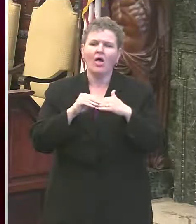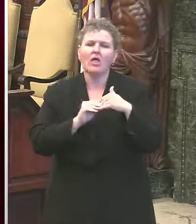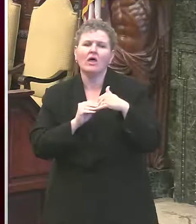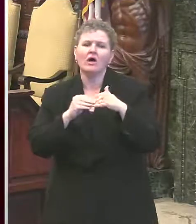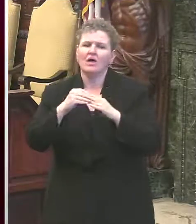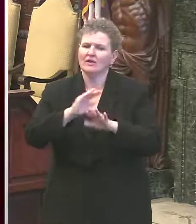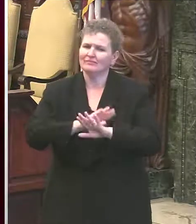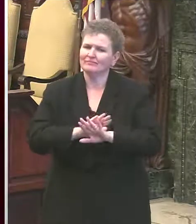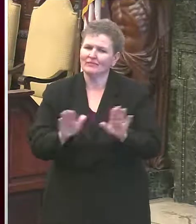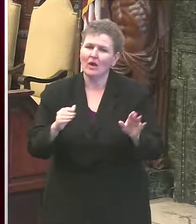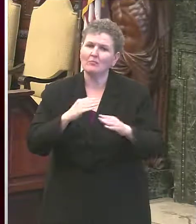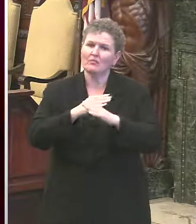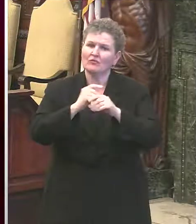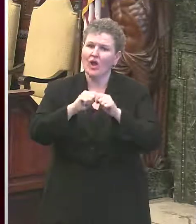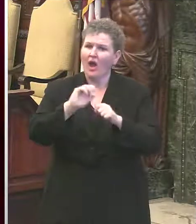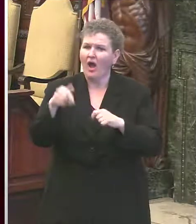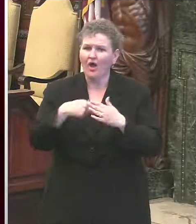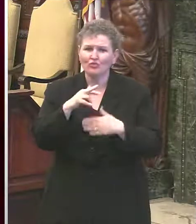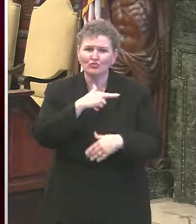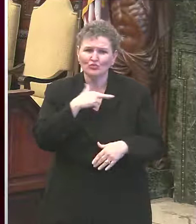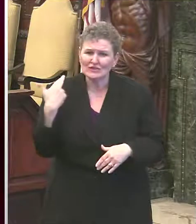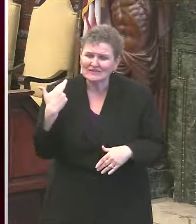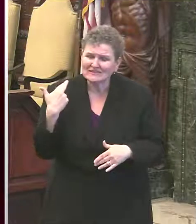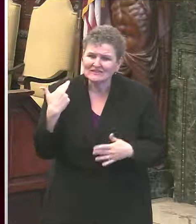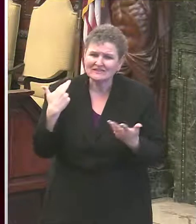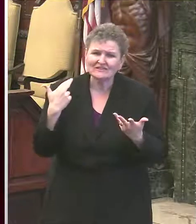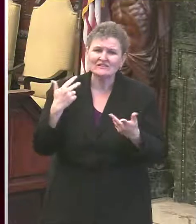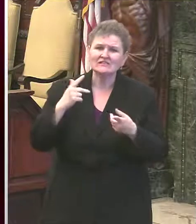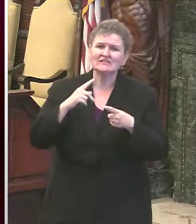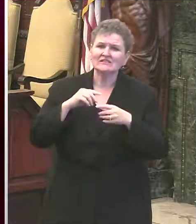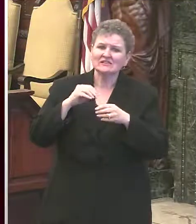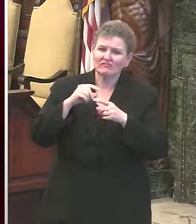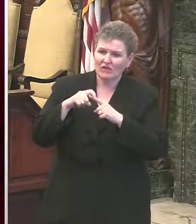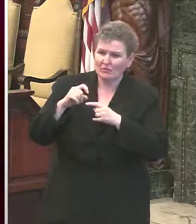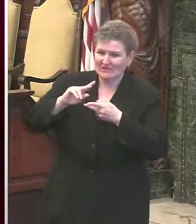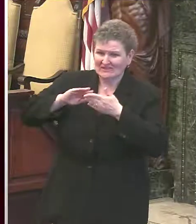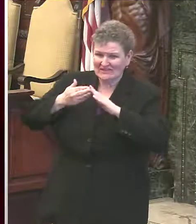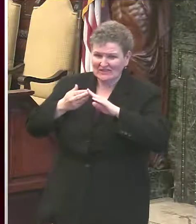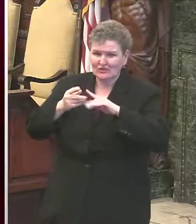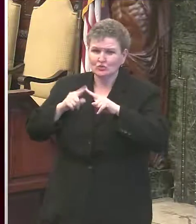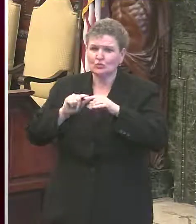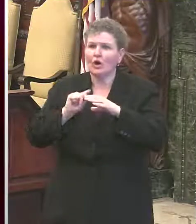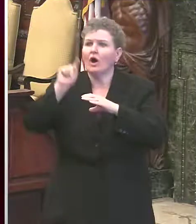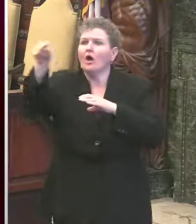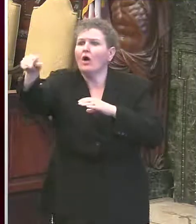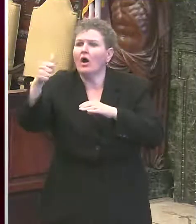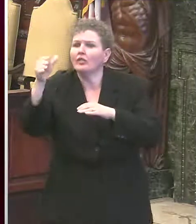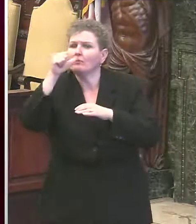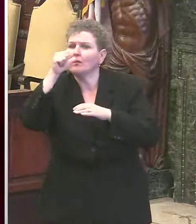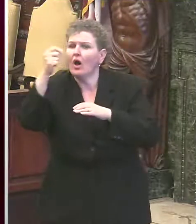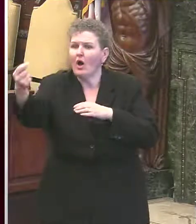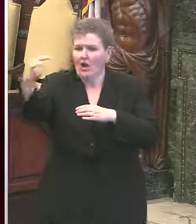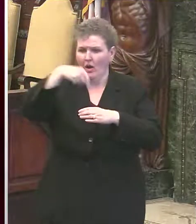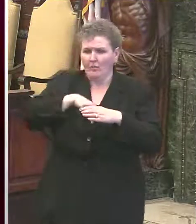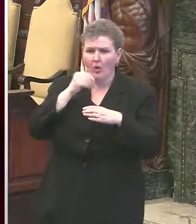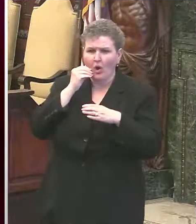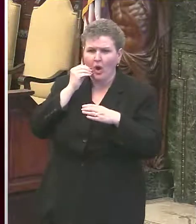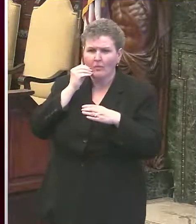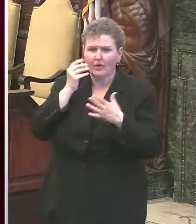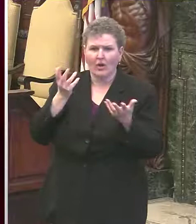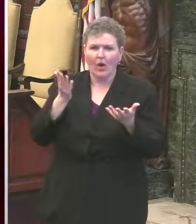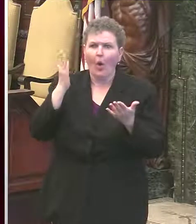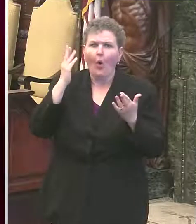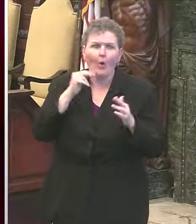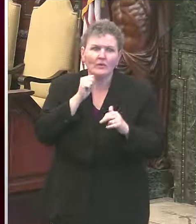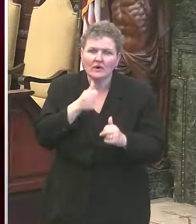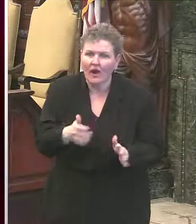risk. Some people could travel to the suburbs to go to a bar. We hope that they don't. And I think it's in the best interest of